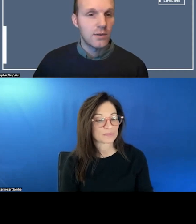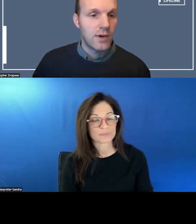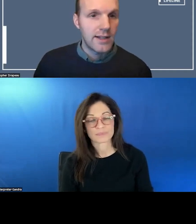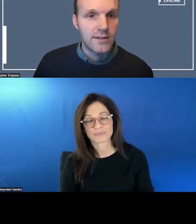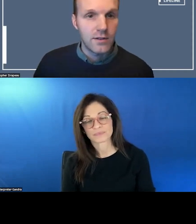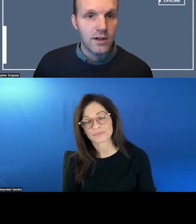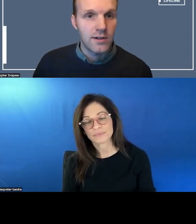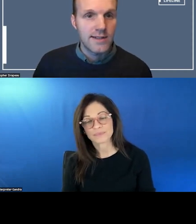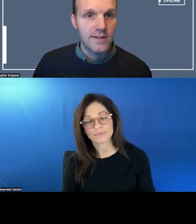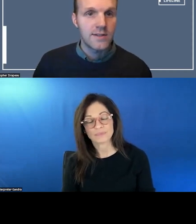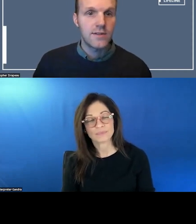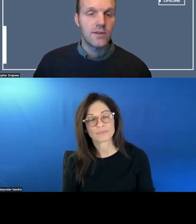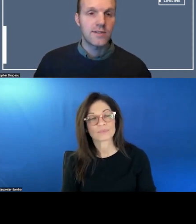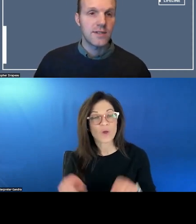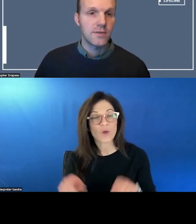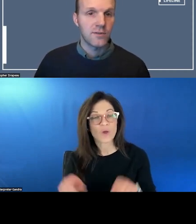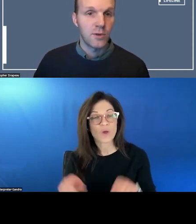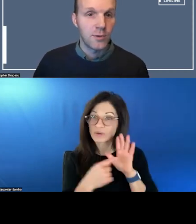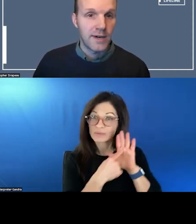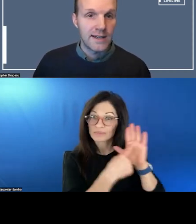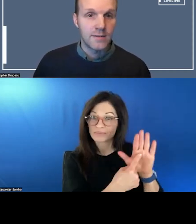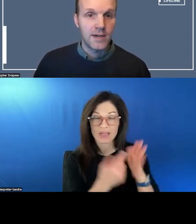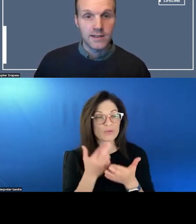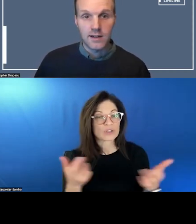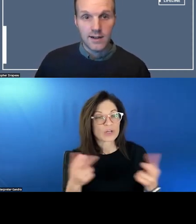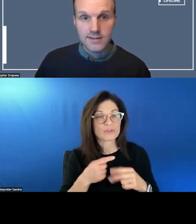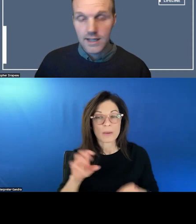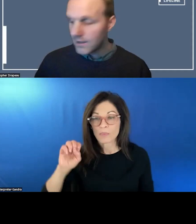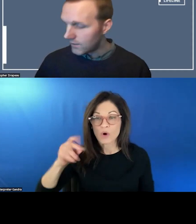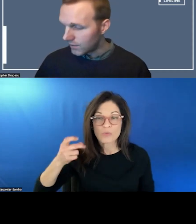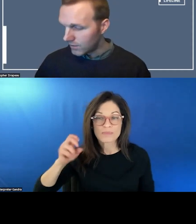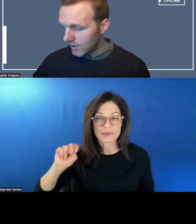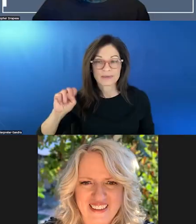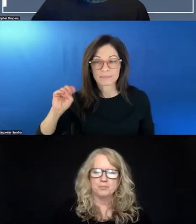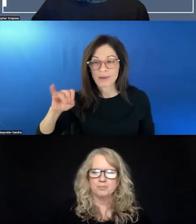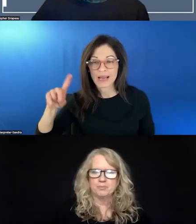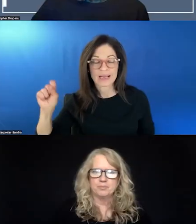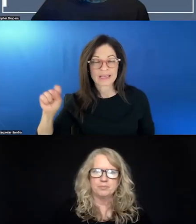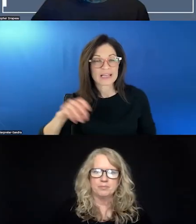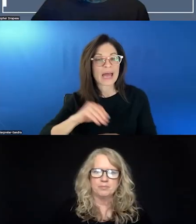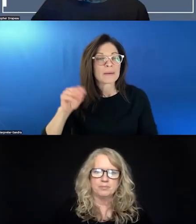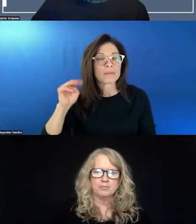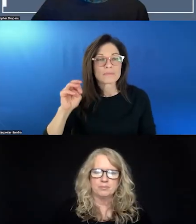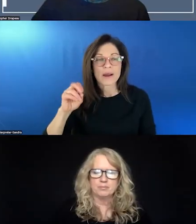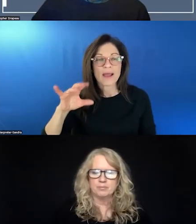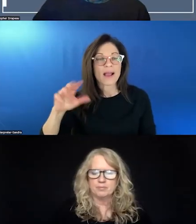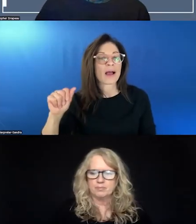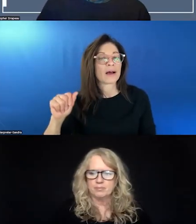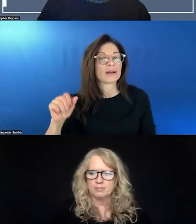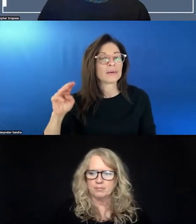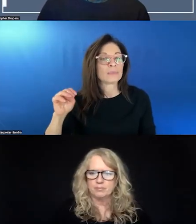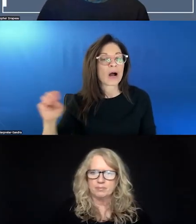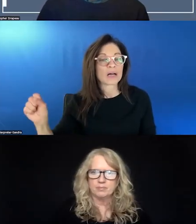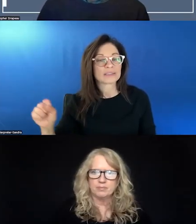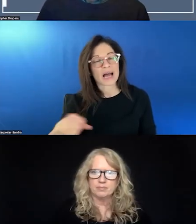We also wanted to call your attention to this resource from Open Minds and Monica Oss. So I believe that they have been